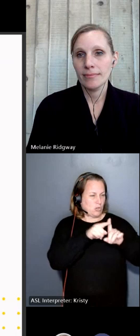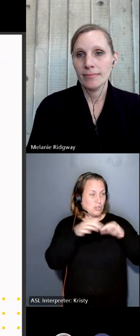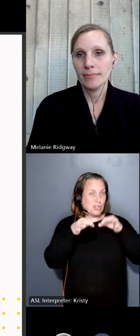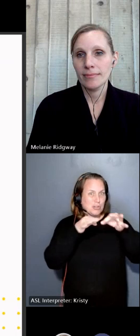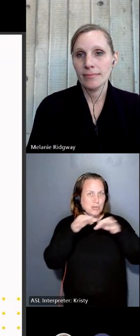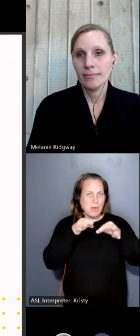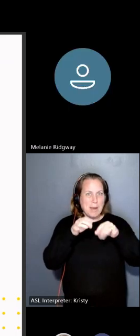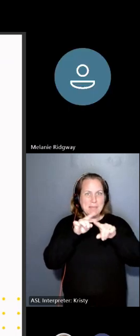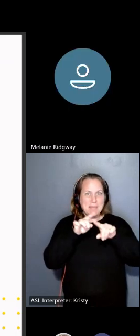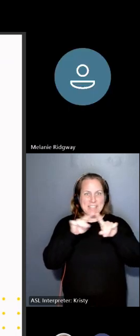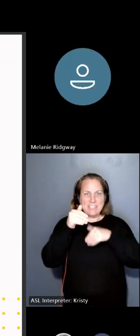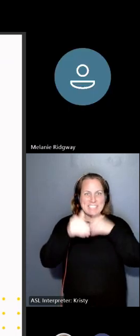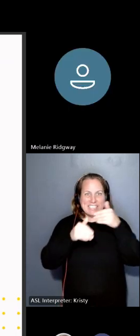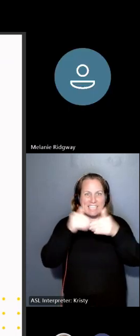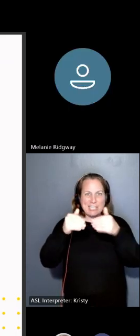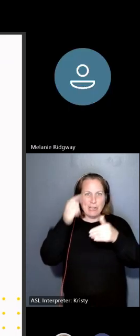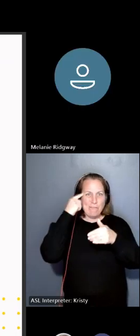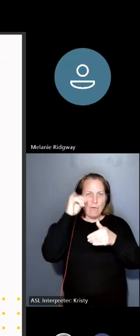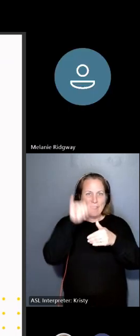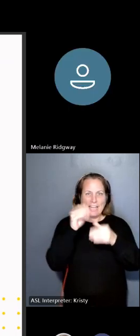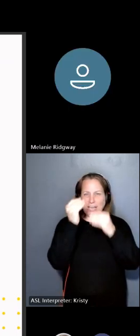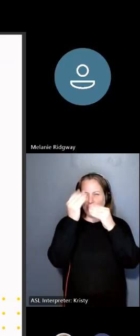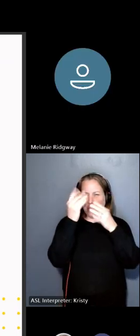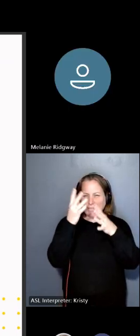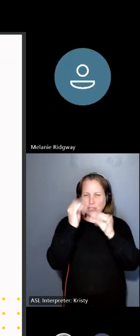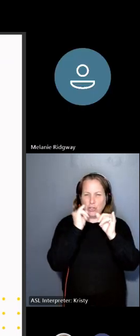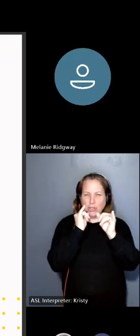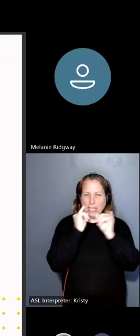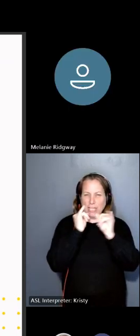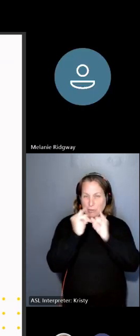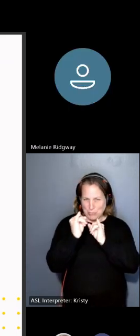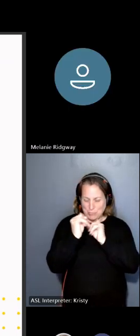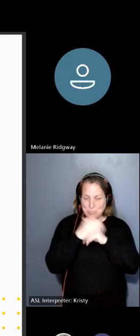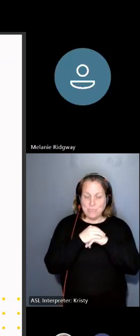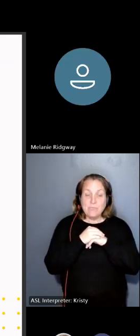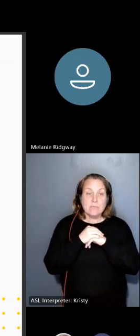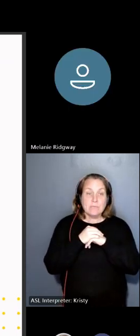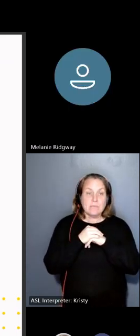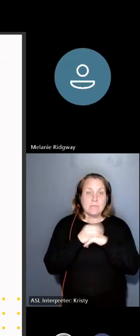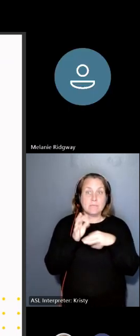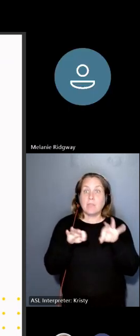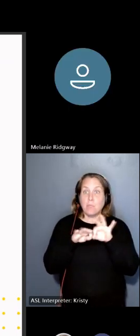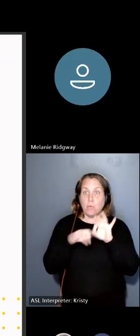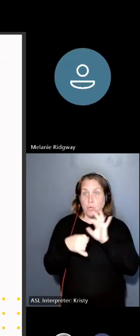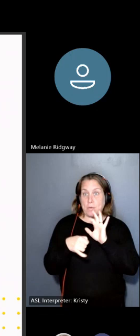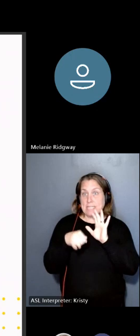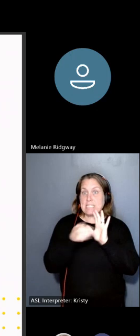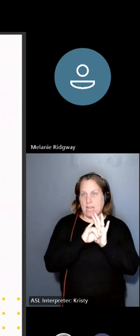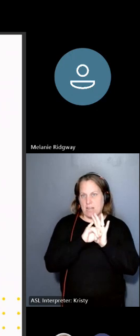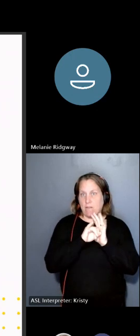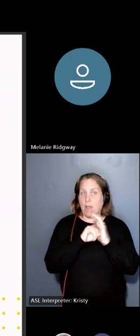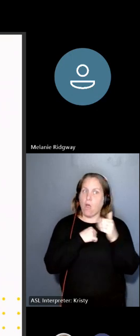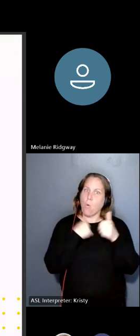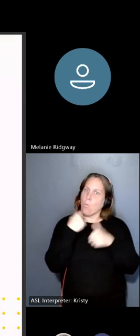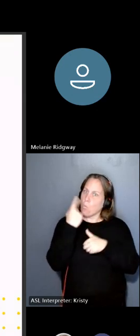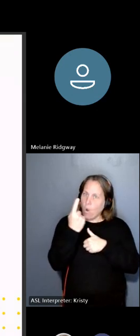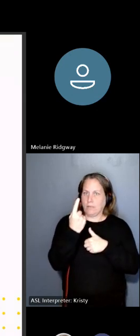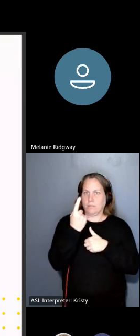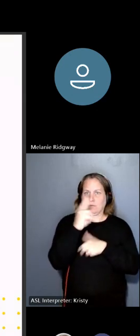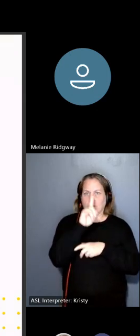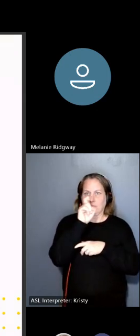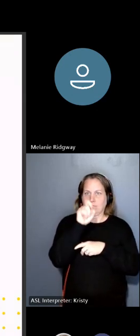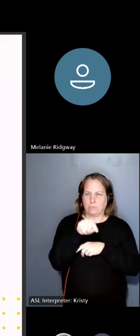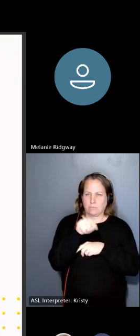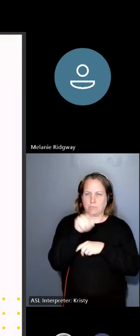an informational interview, and to identify at least one question